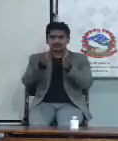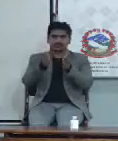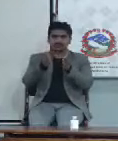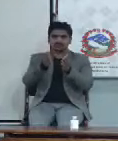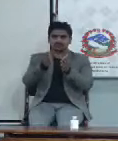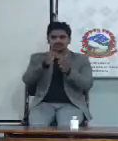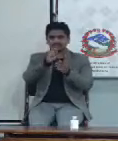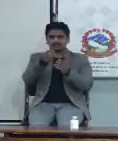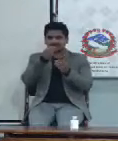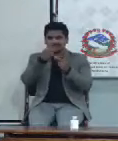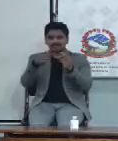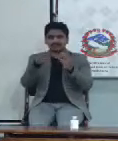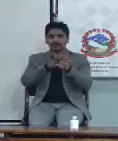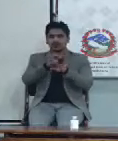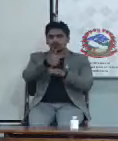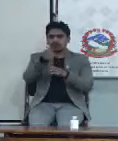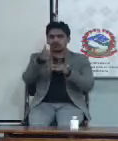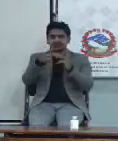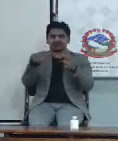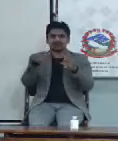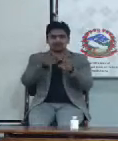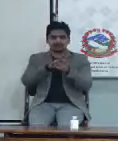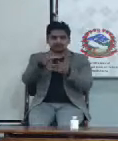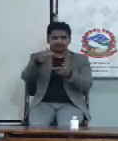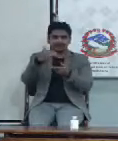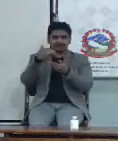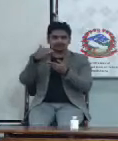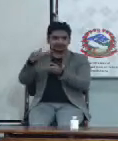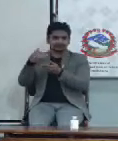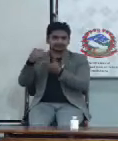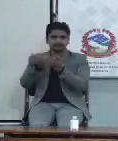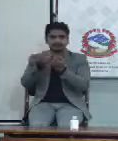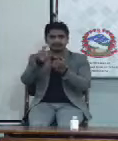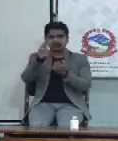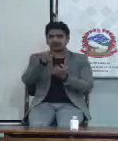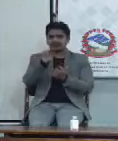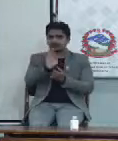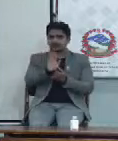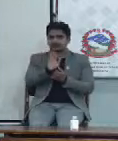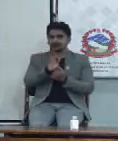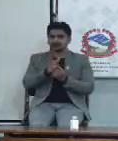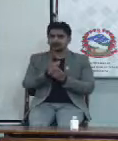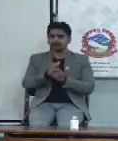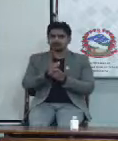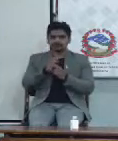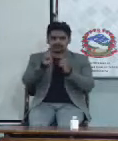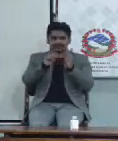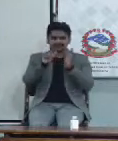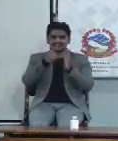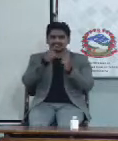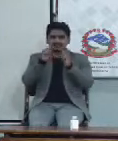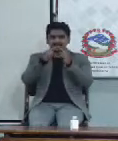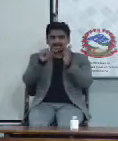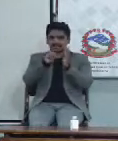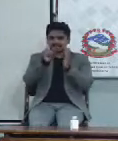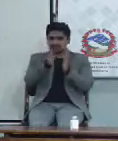the lower range districts. This is a Himalayan districts, mountain district, and many people